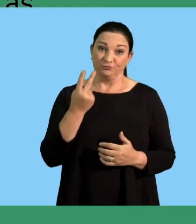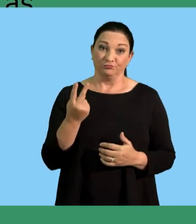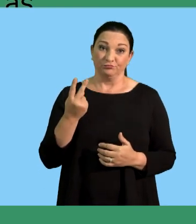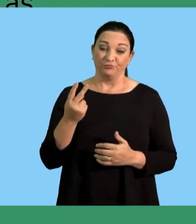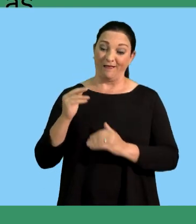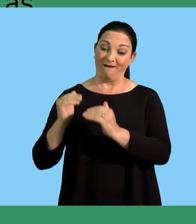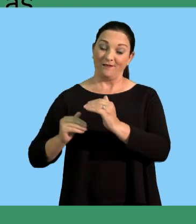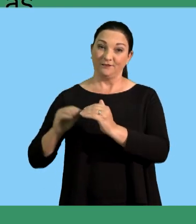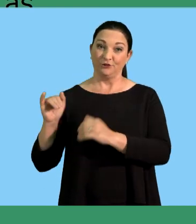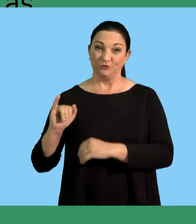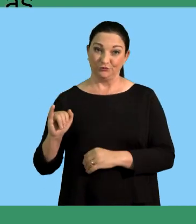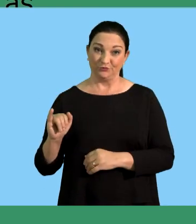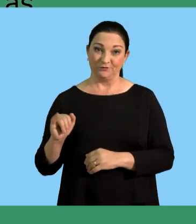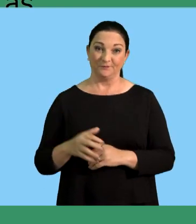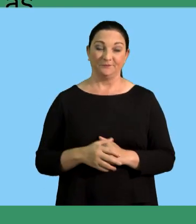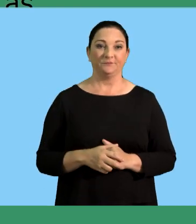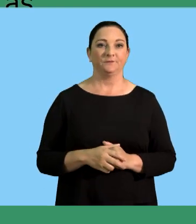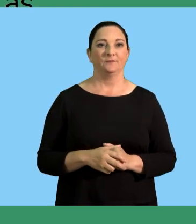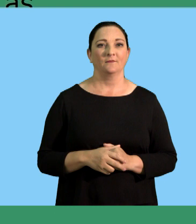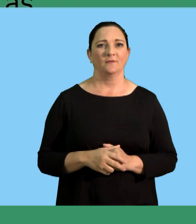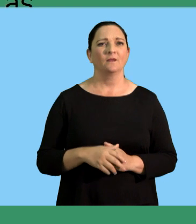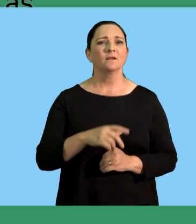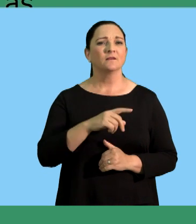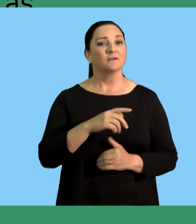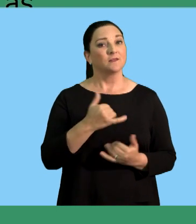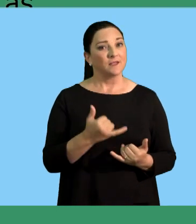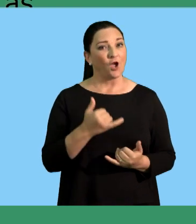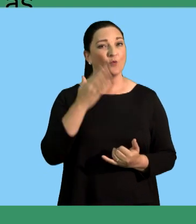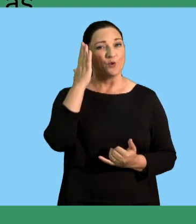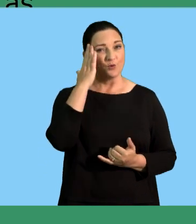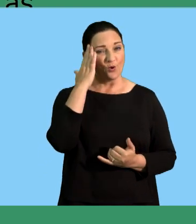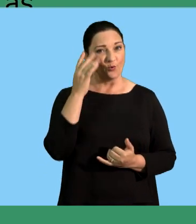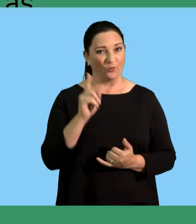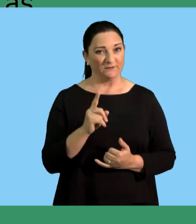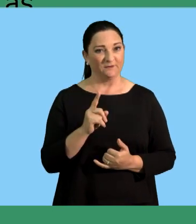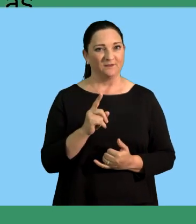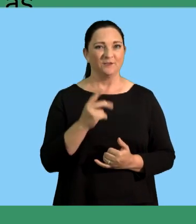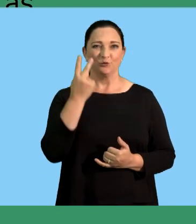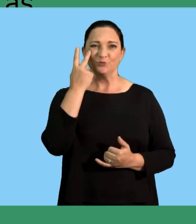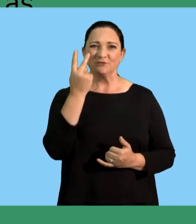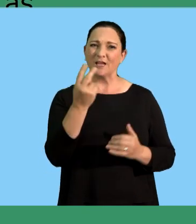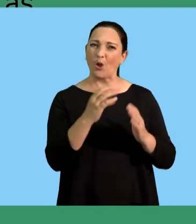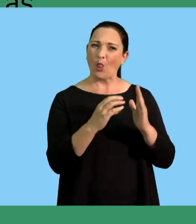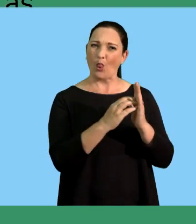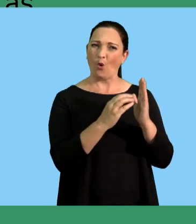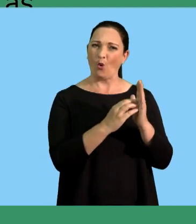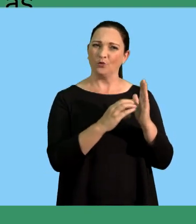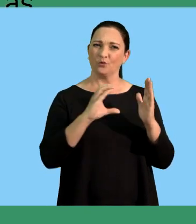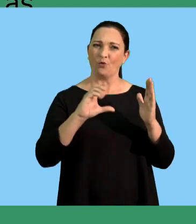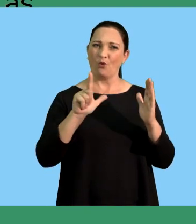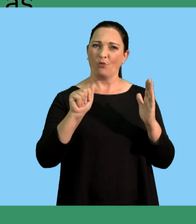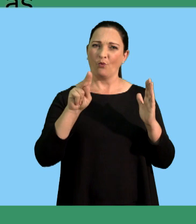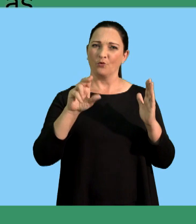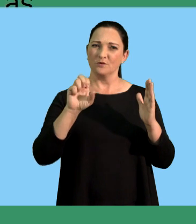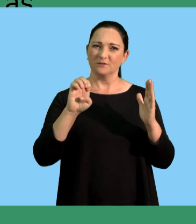or the business is underinsured. So with that being said, we need to look into a clause that would be